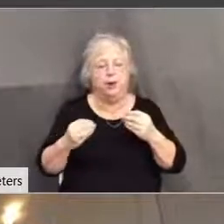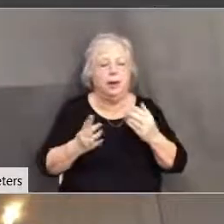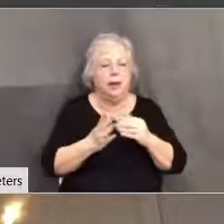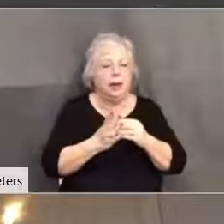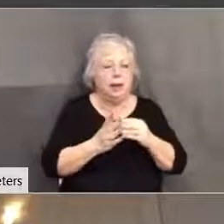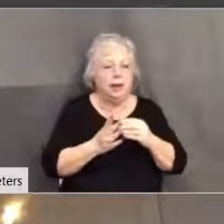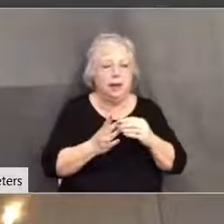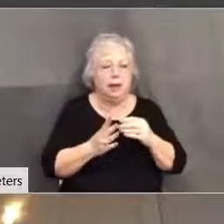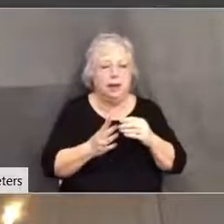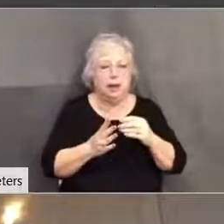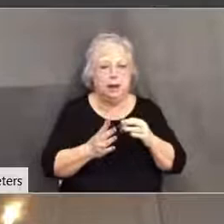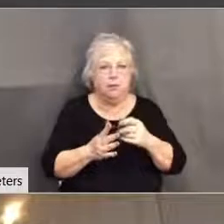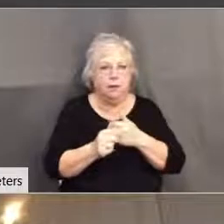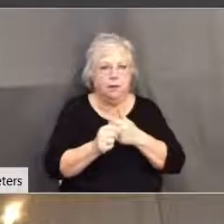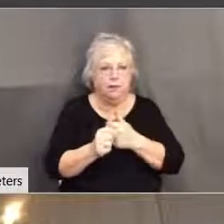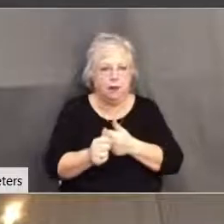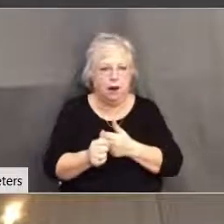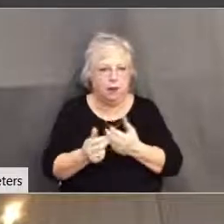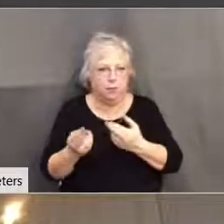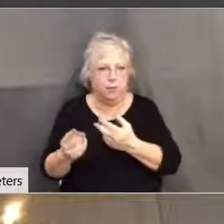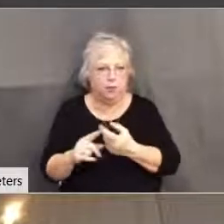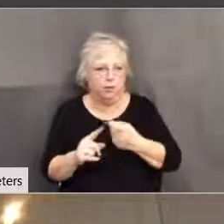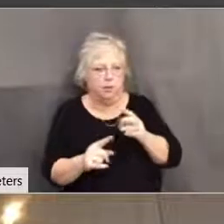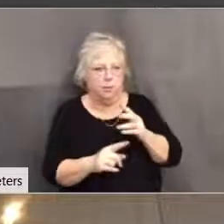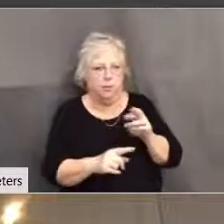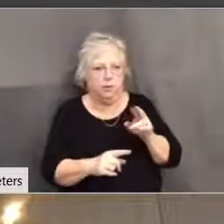reserve savings based on Q1 21